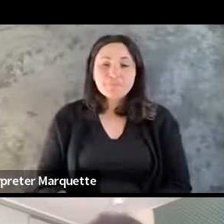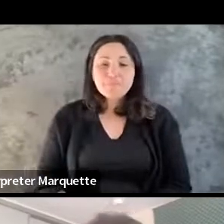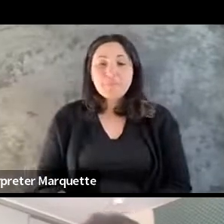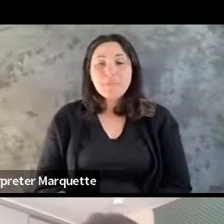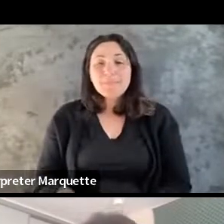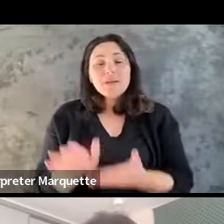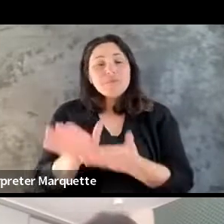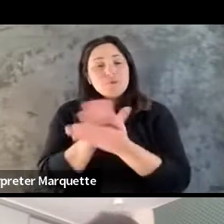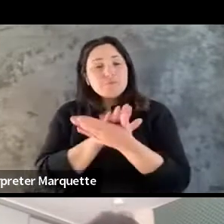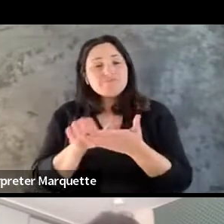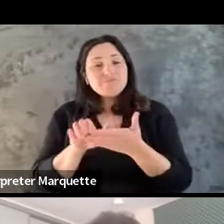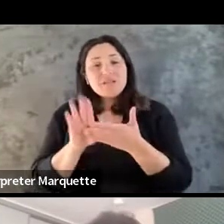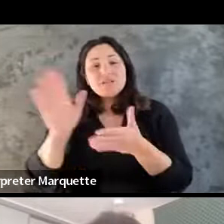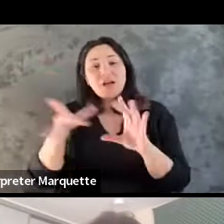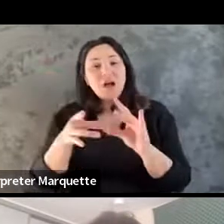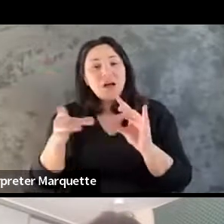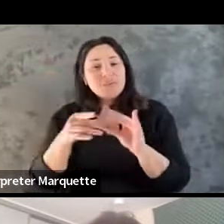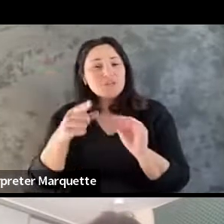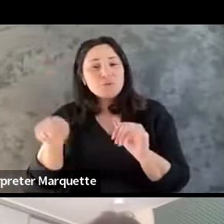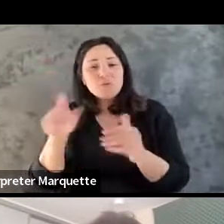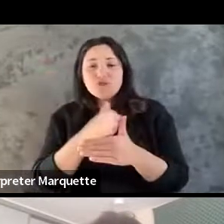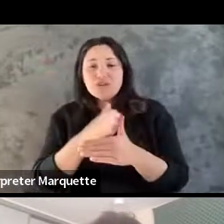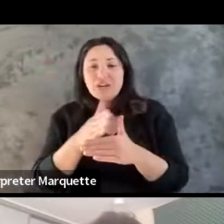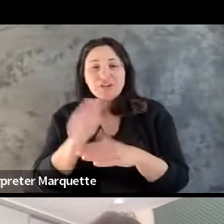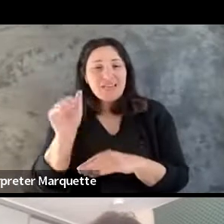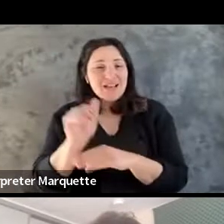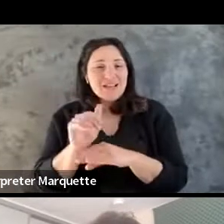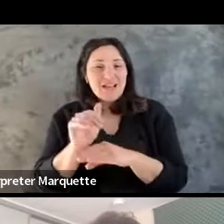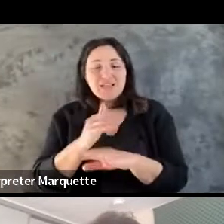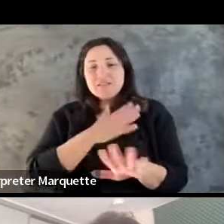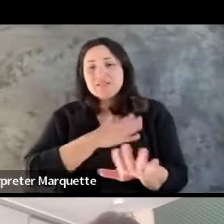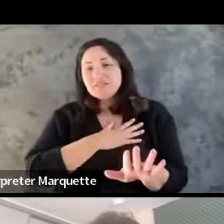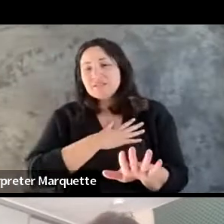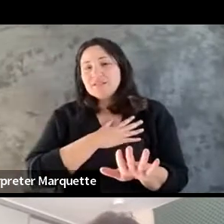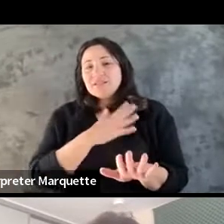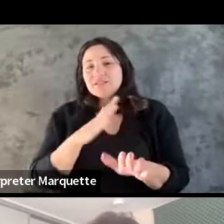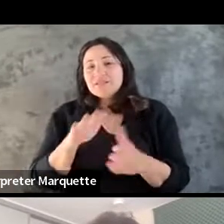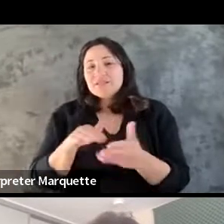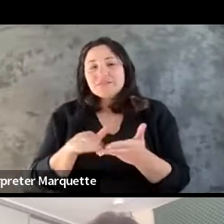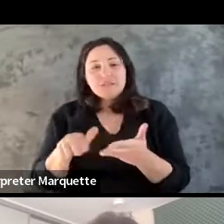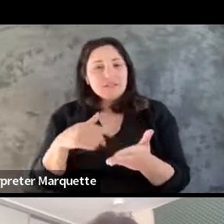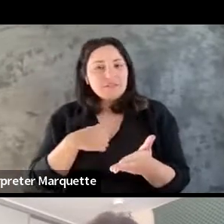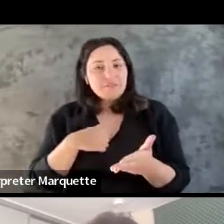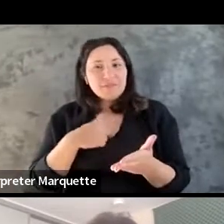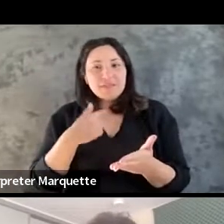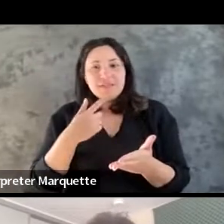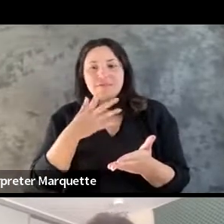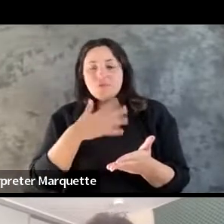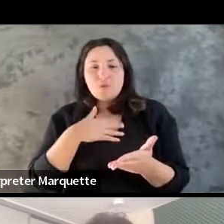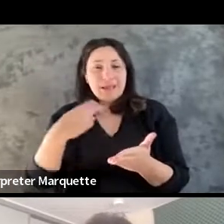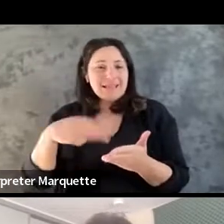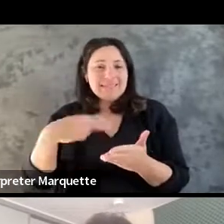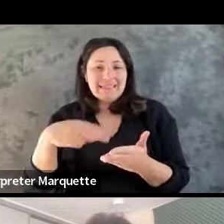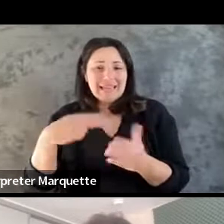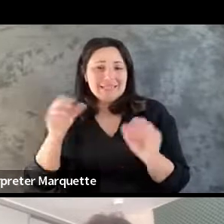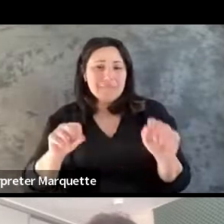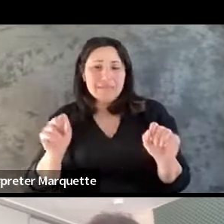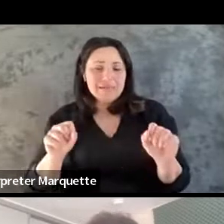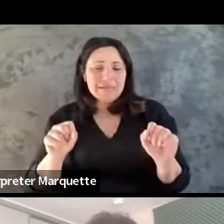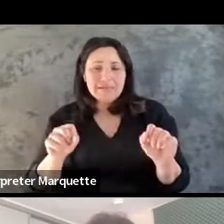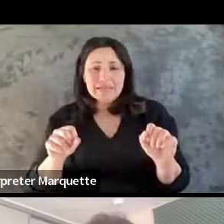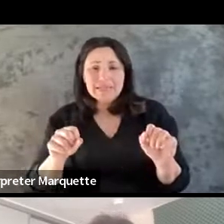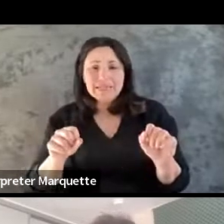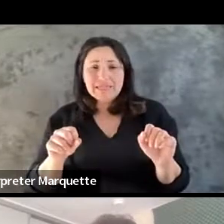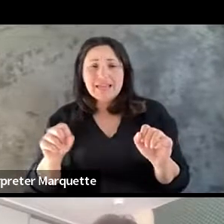the comments that you shared with us that evening. Please forgive me for my dance ability. I need a